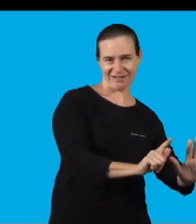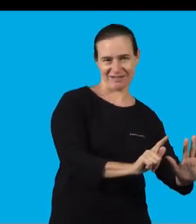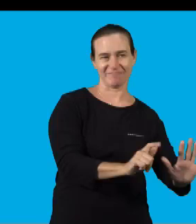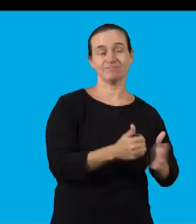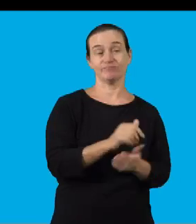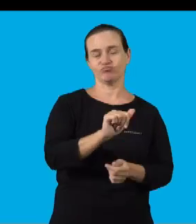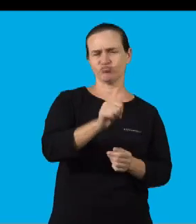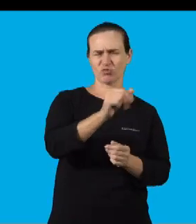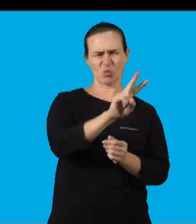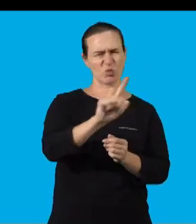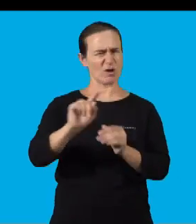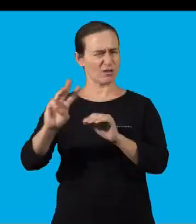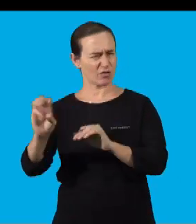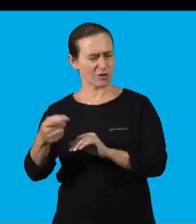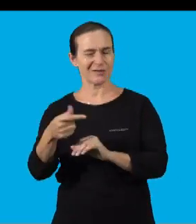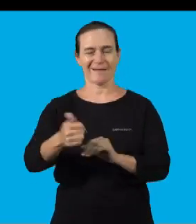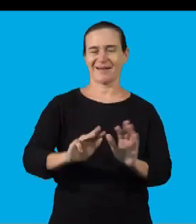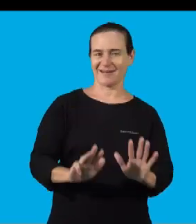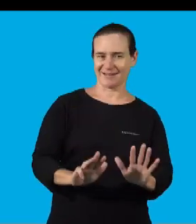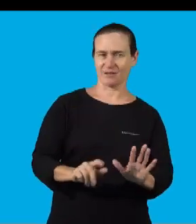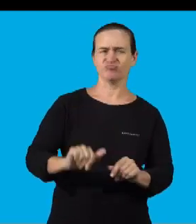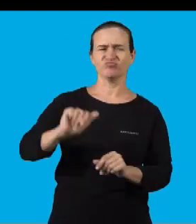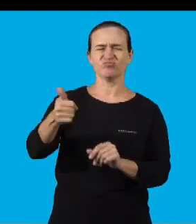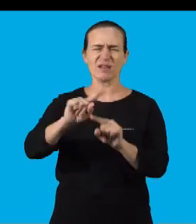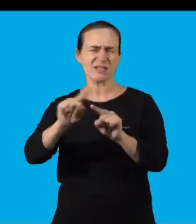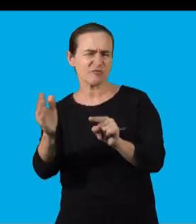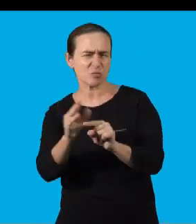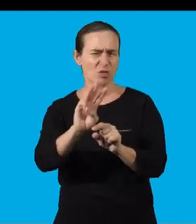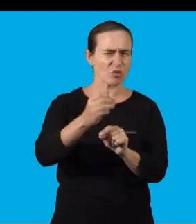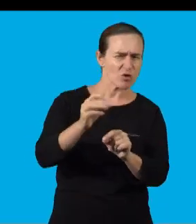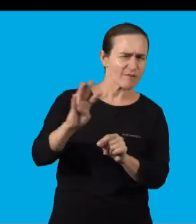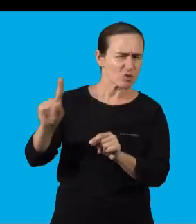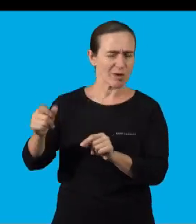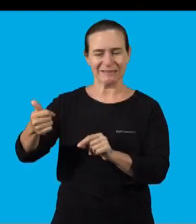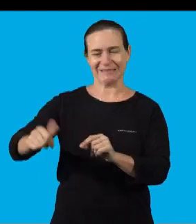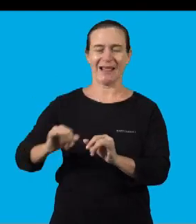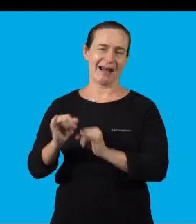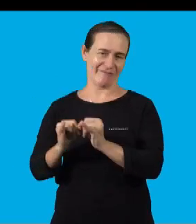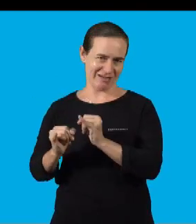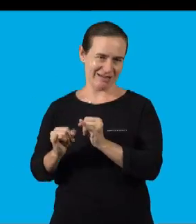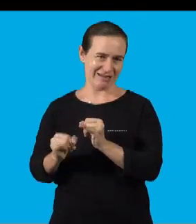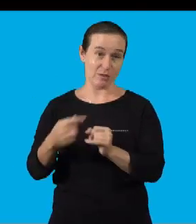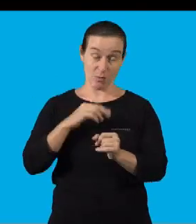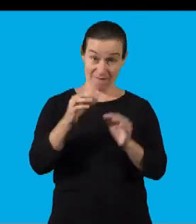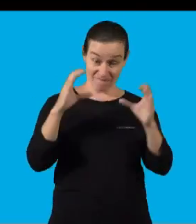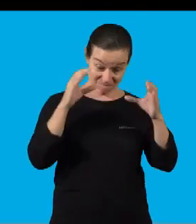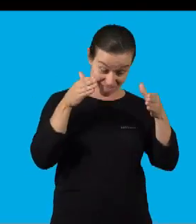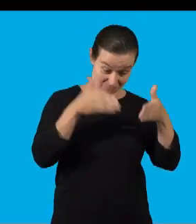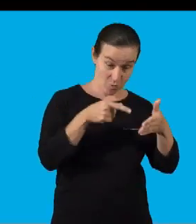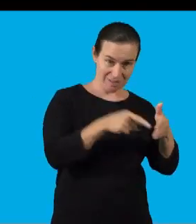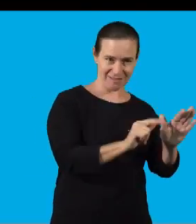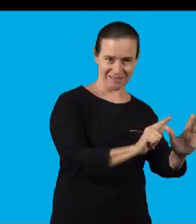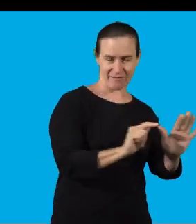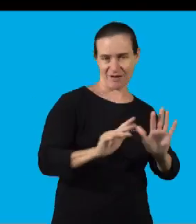that statement. Then we are going to have 9, and we are going to have 11. And this is the sequence that we are focusing